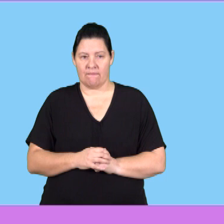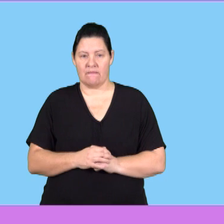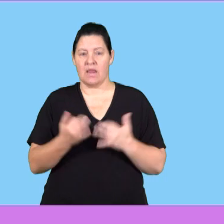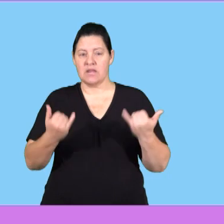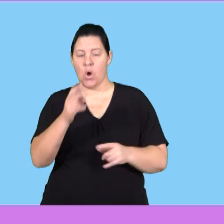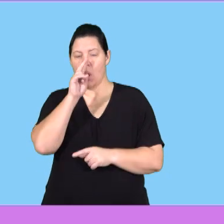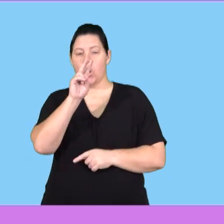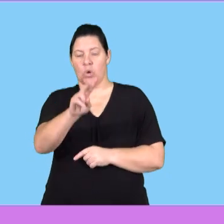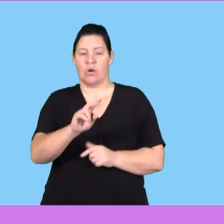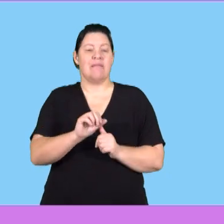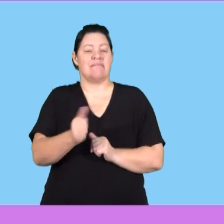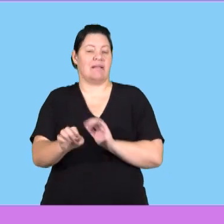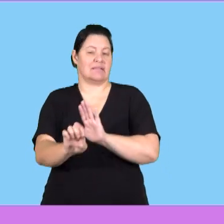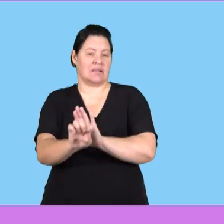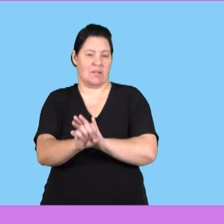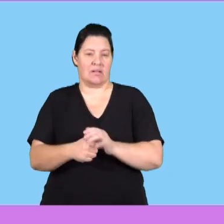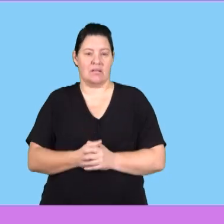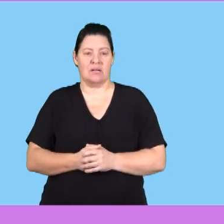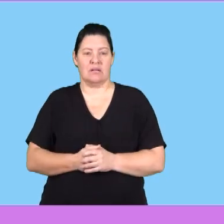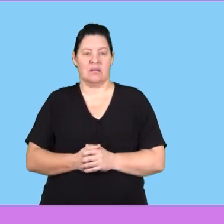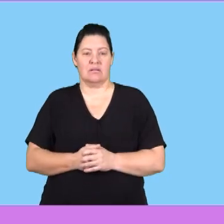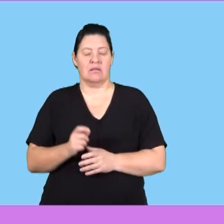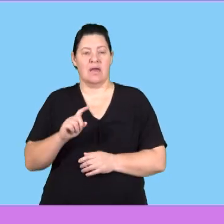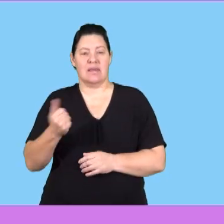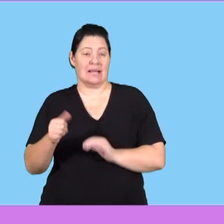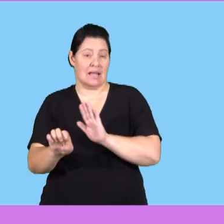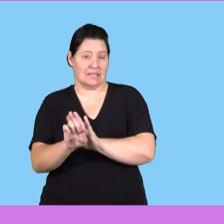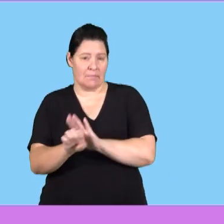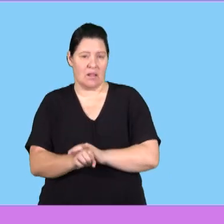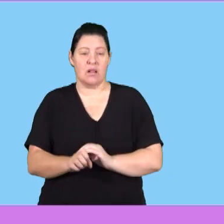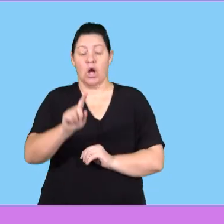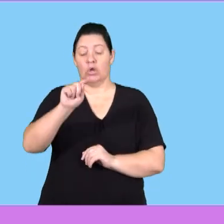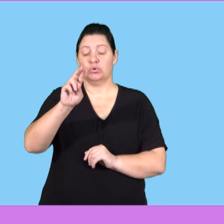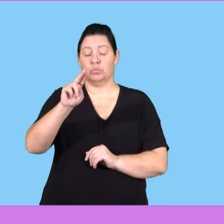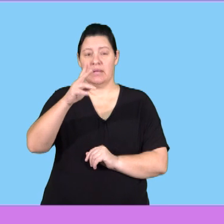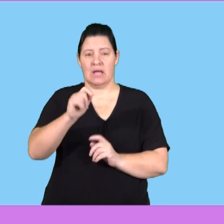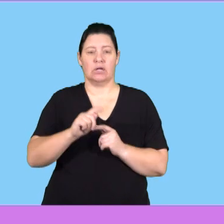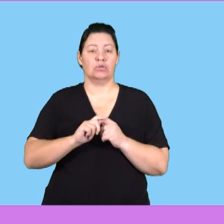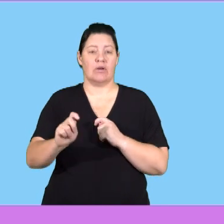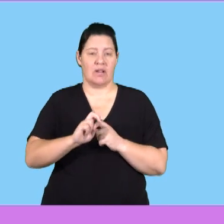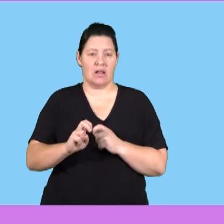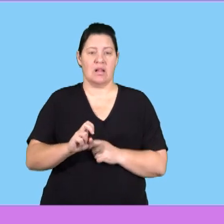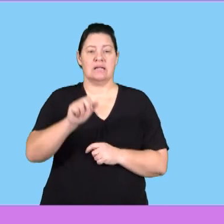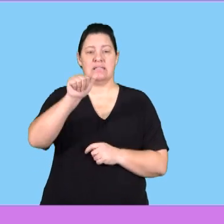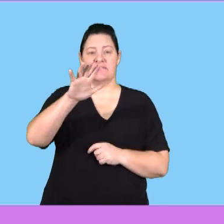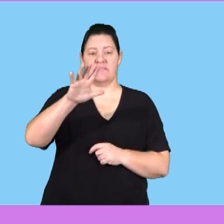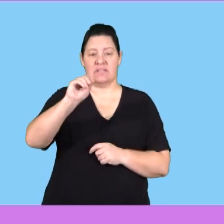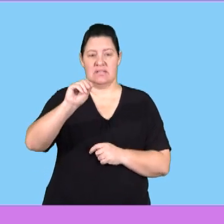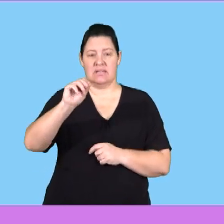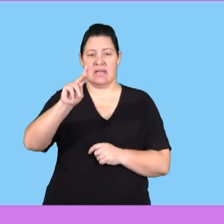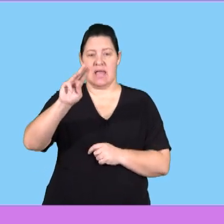So let us have a look at the next example. The next example, Tumi has traveled